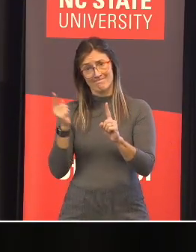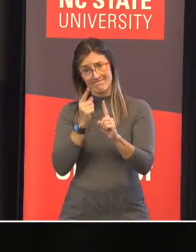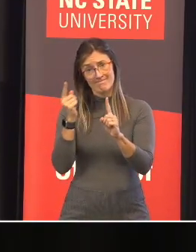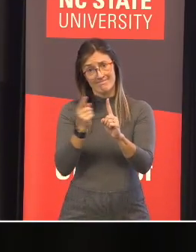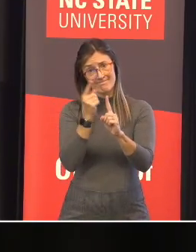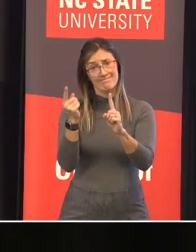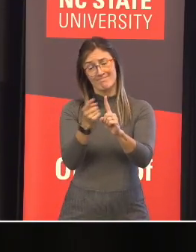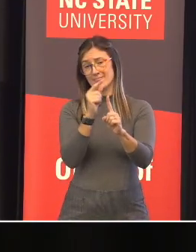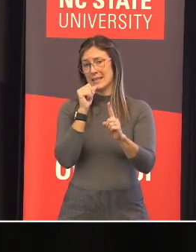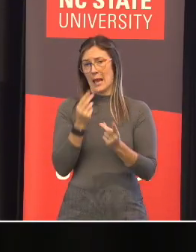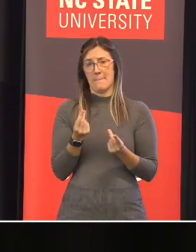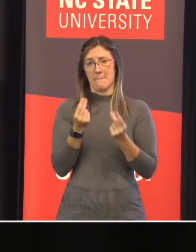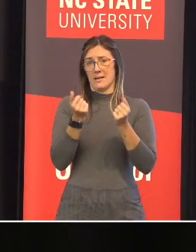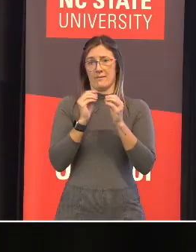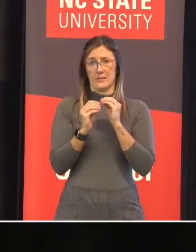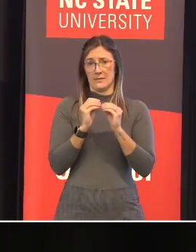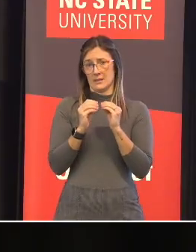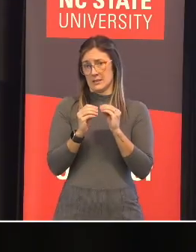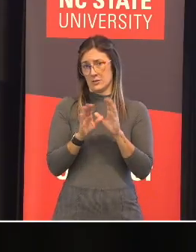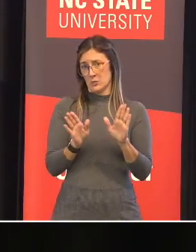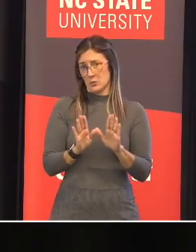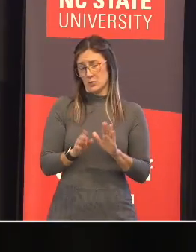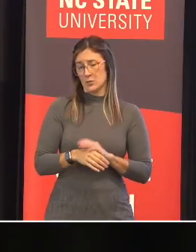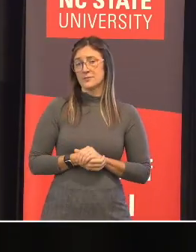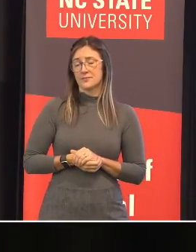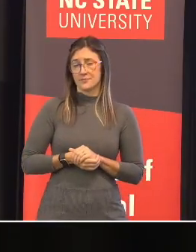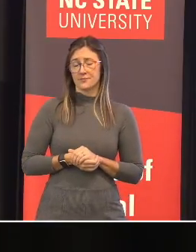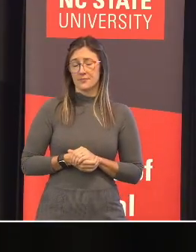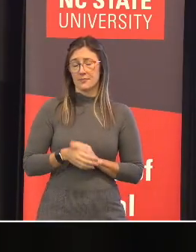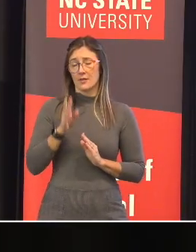law that I'm going to review with you in just a moment,